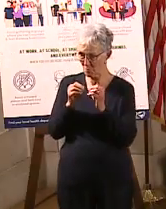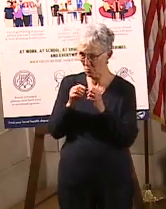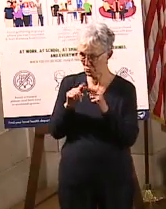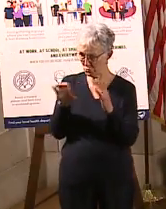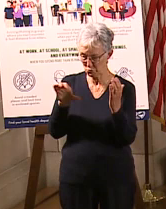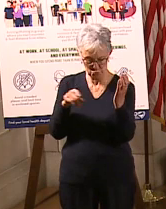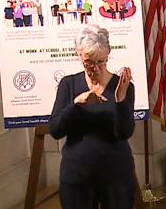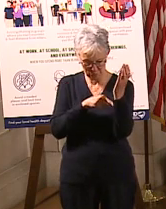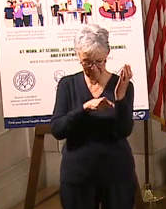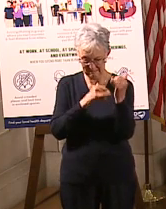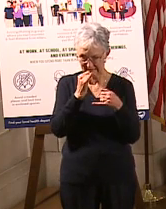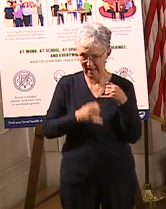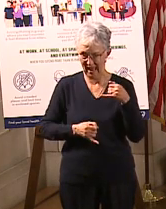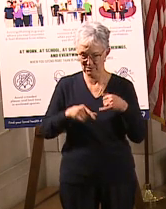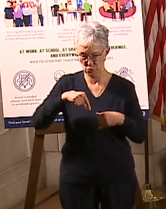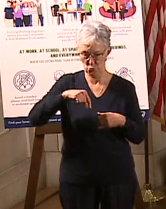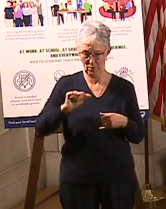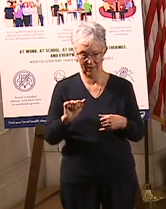All right, any other questions?